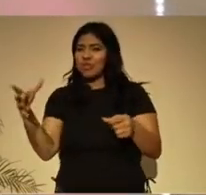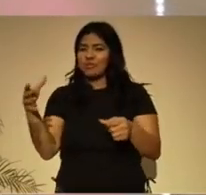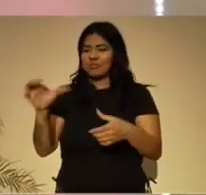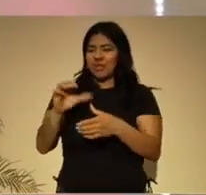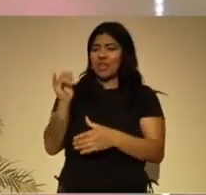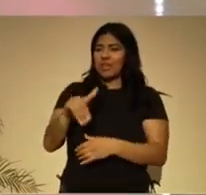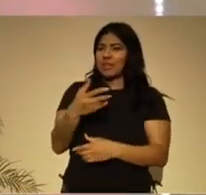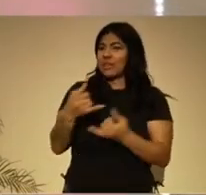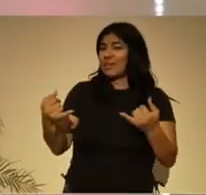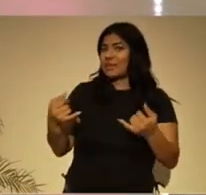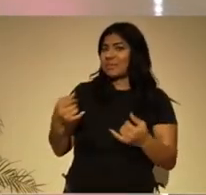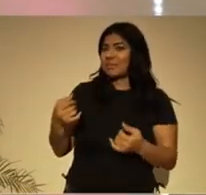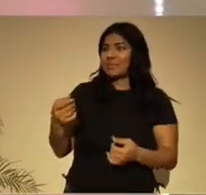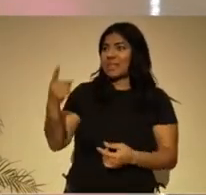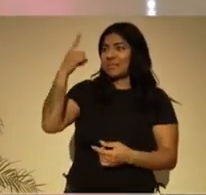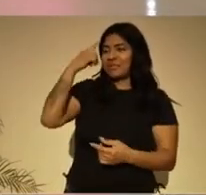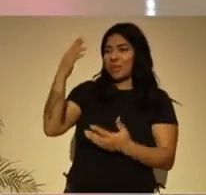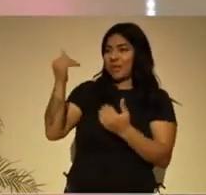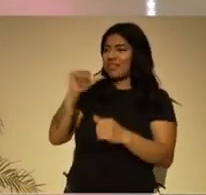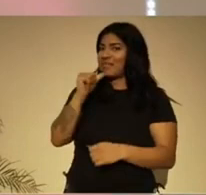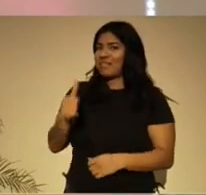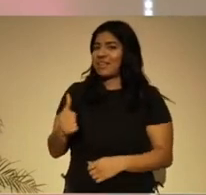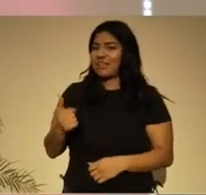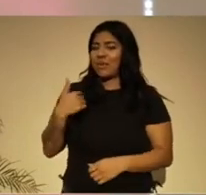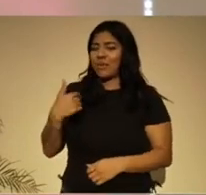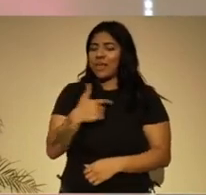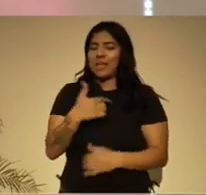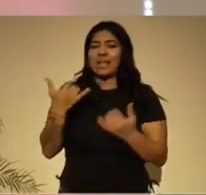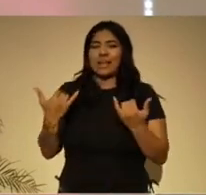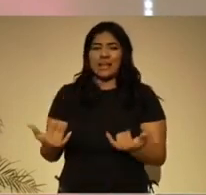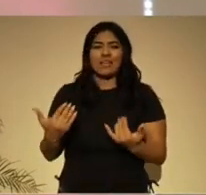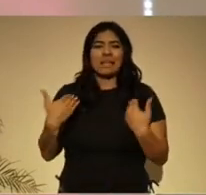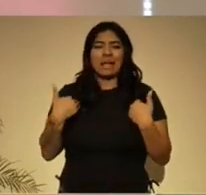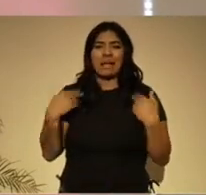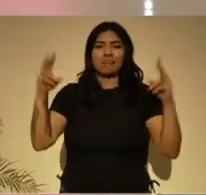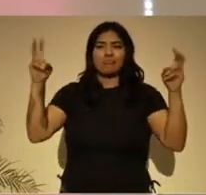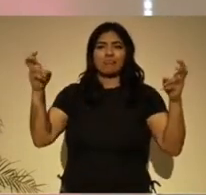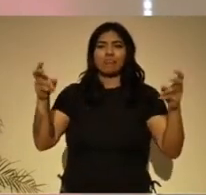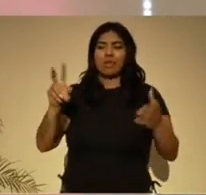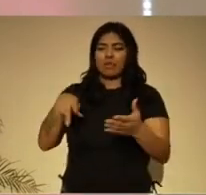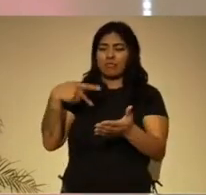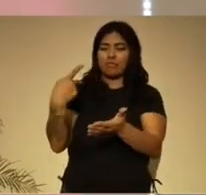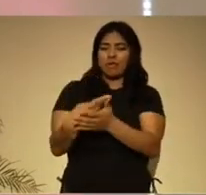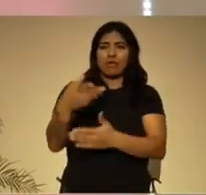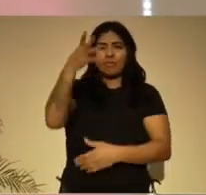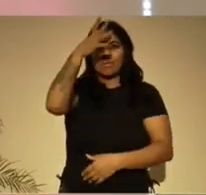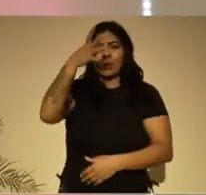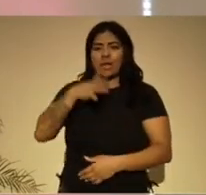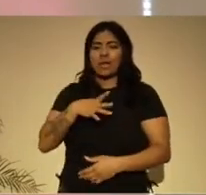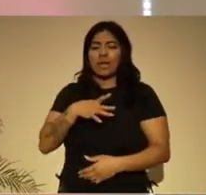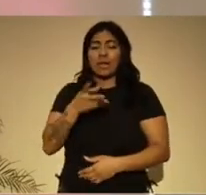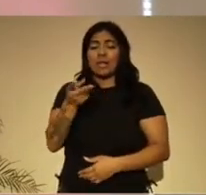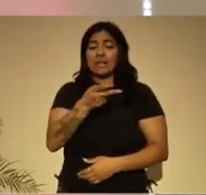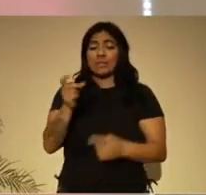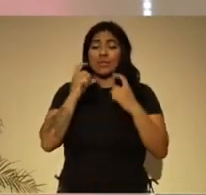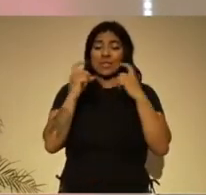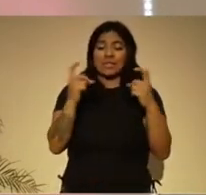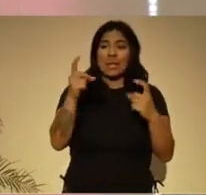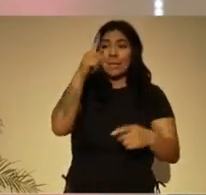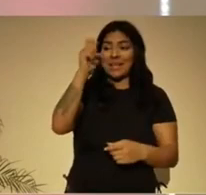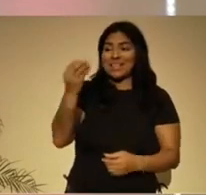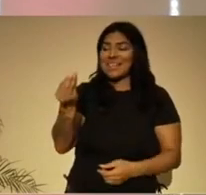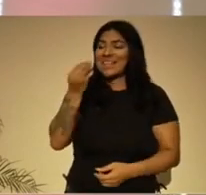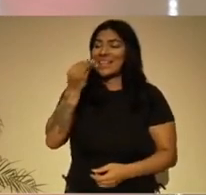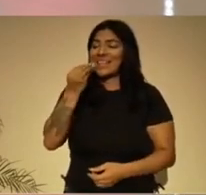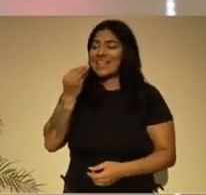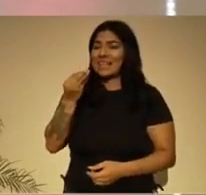out disobeyed, we now have the fall of man. That they sinned, and because they ate